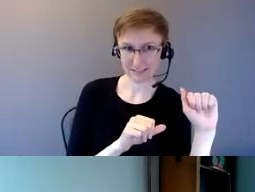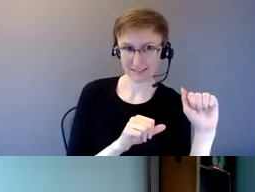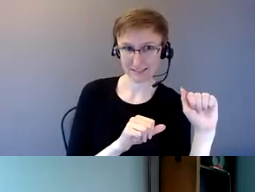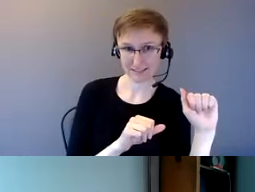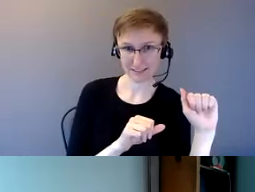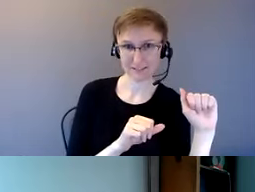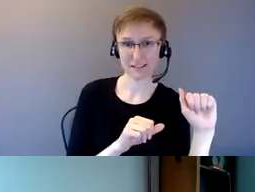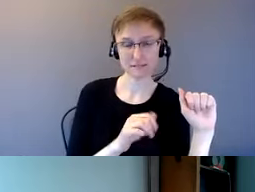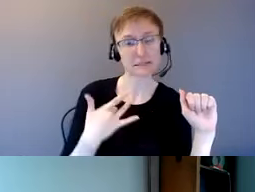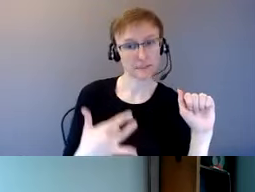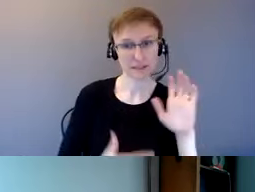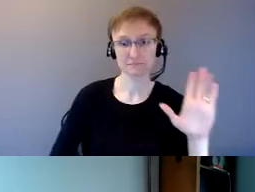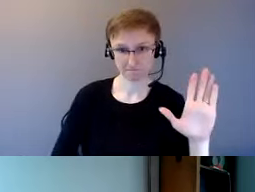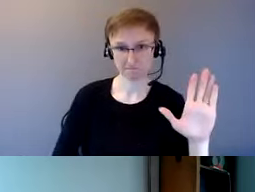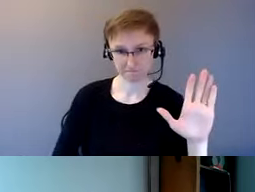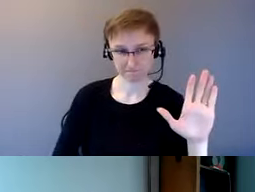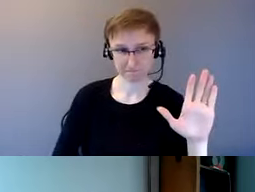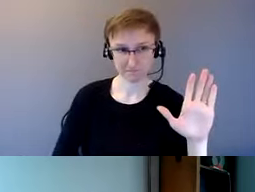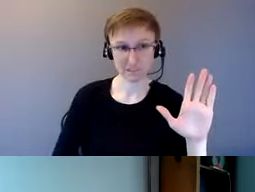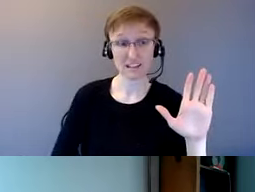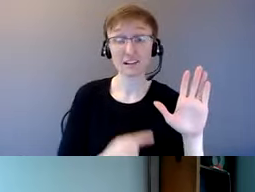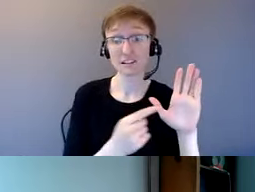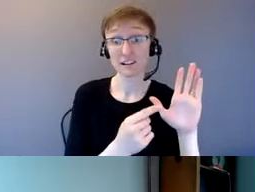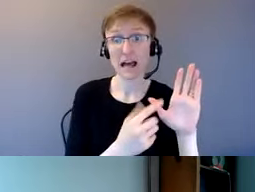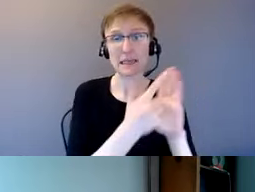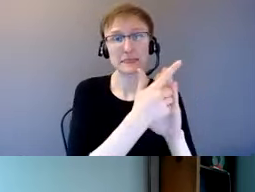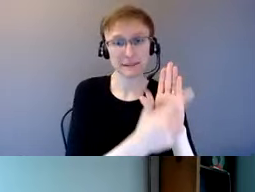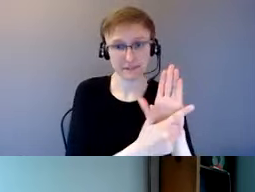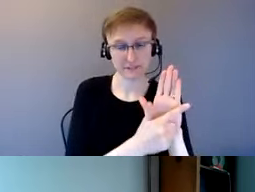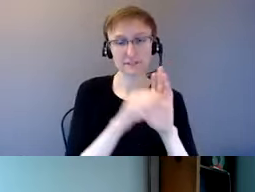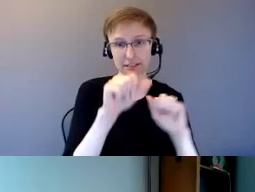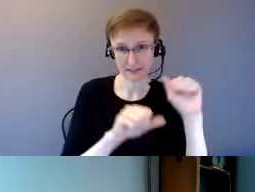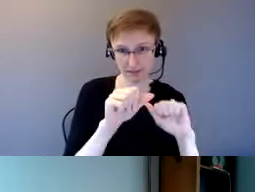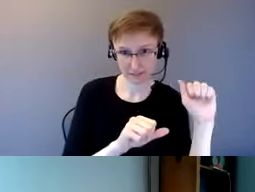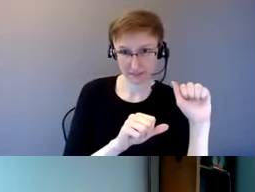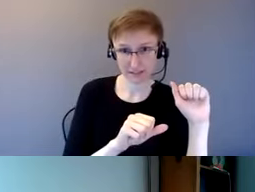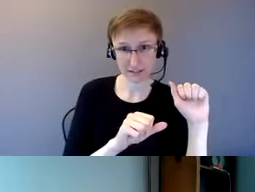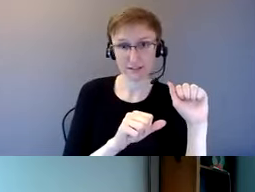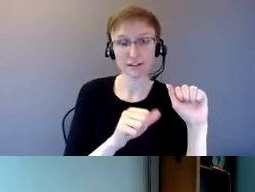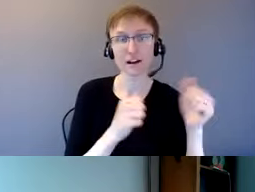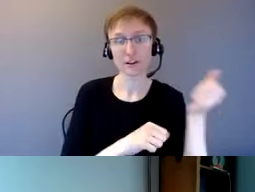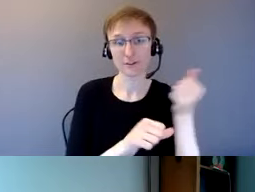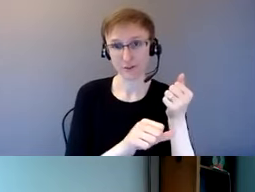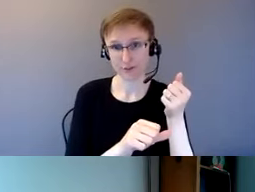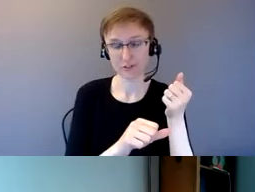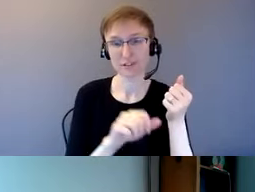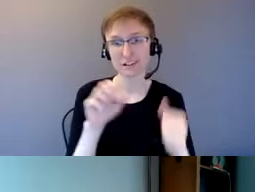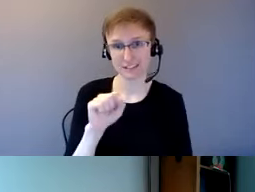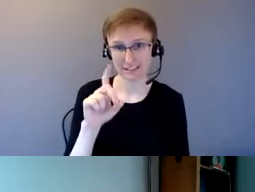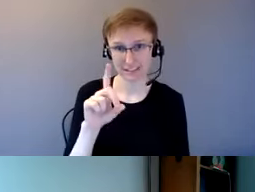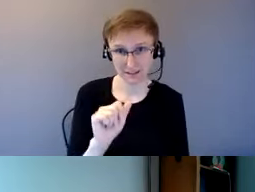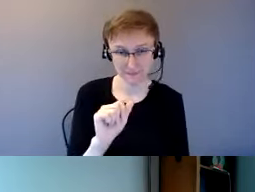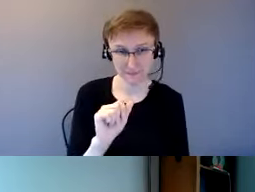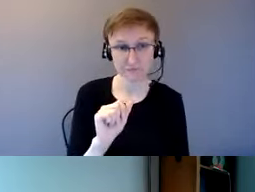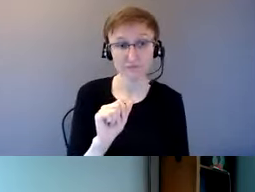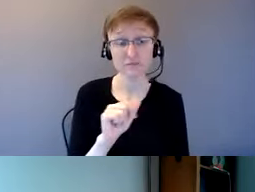assessor, typically. So this is a legal assessment. It's a legal assessment under the Substitute Decisions Act, and it has the